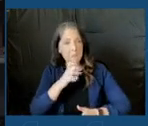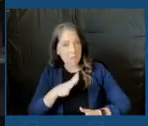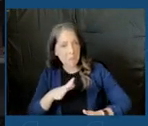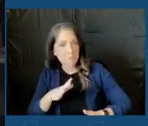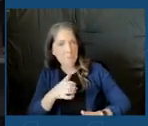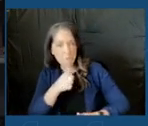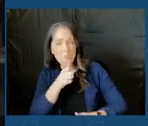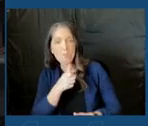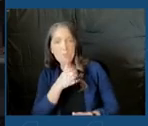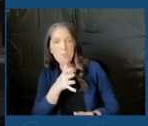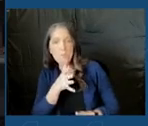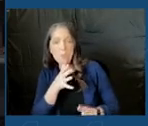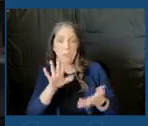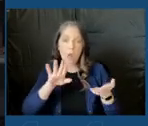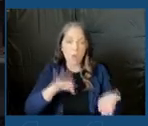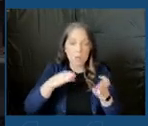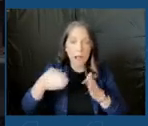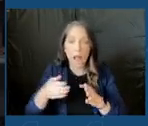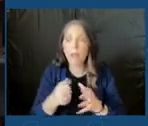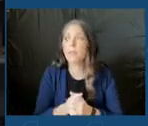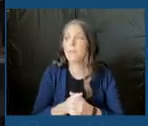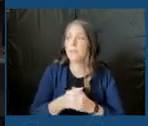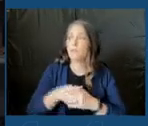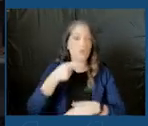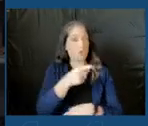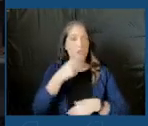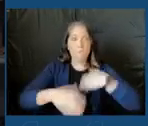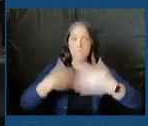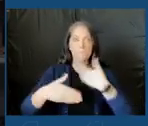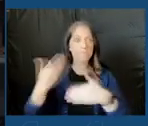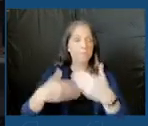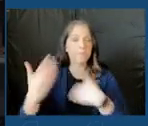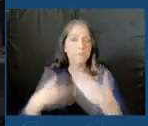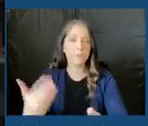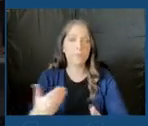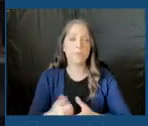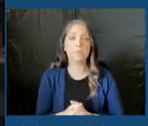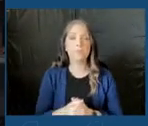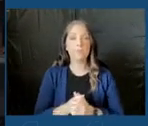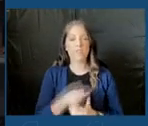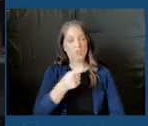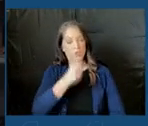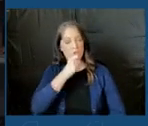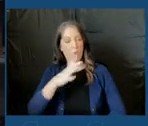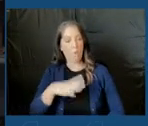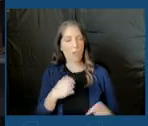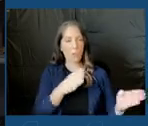She fast forwarded it. And so the woman who came prepared, the governor of the state of New